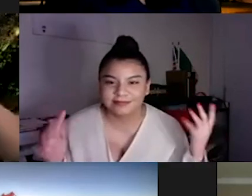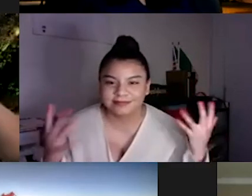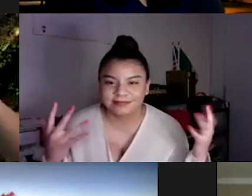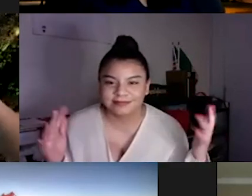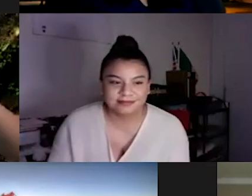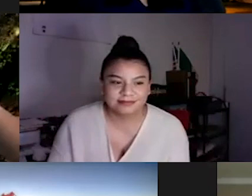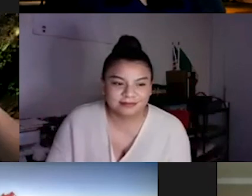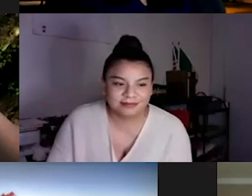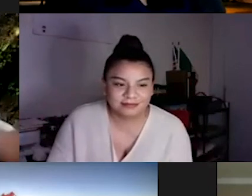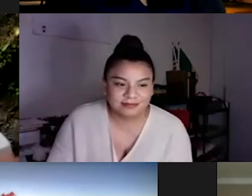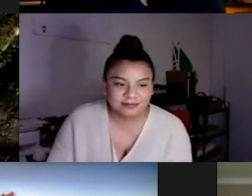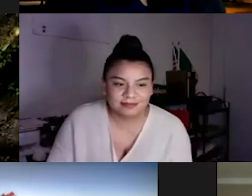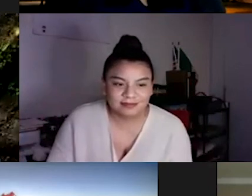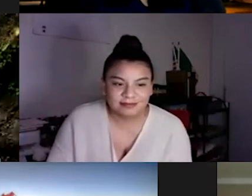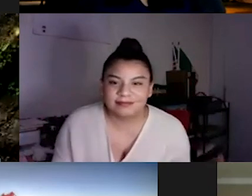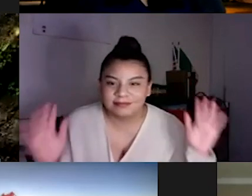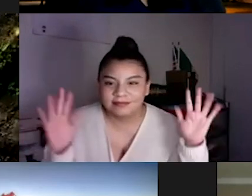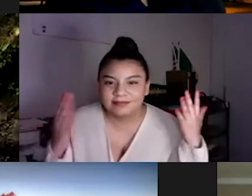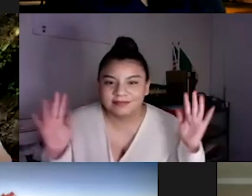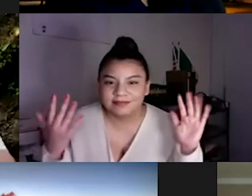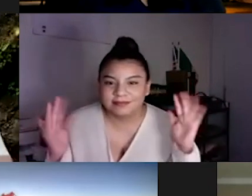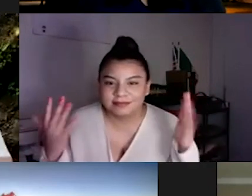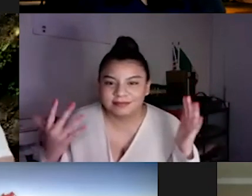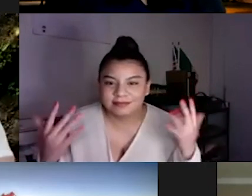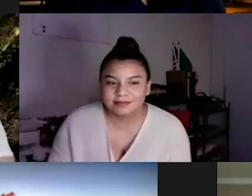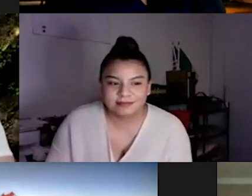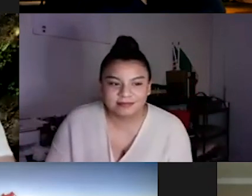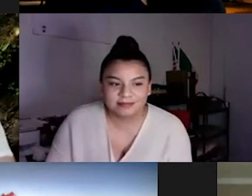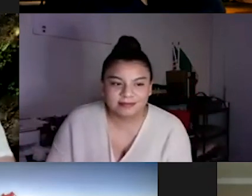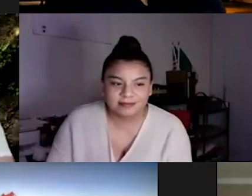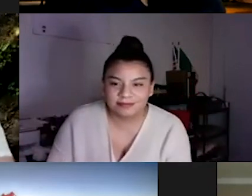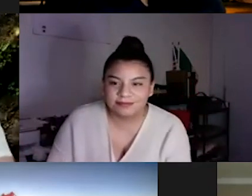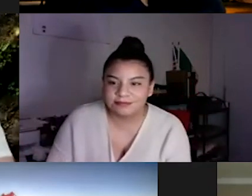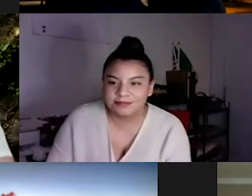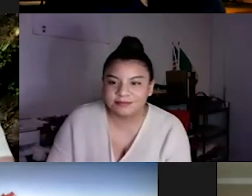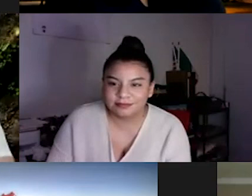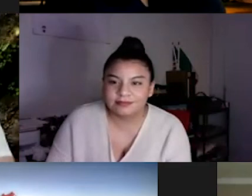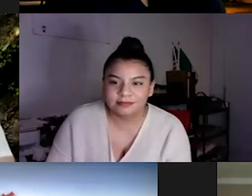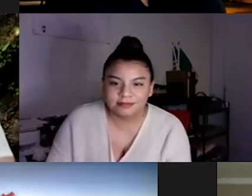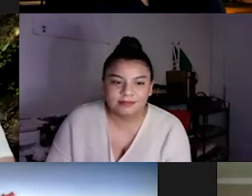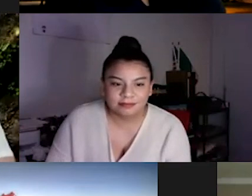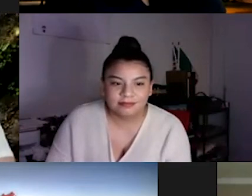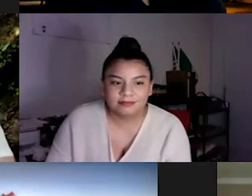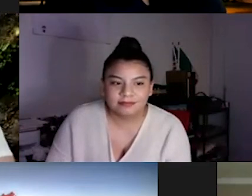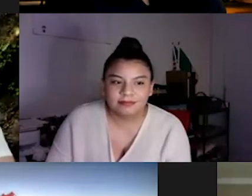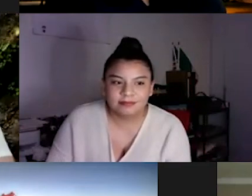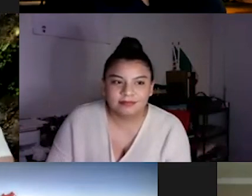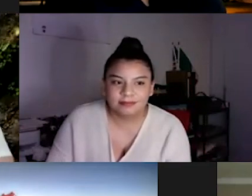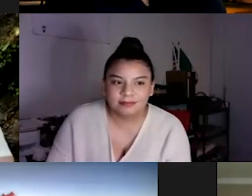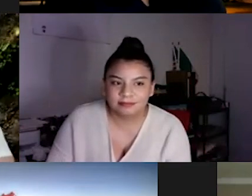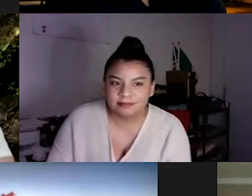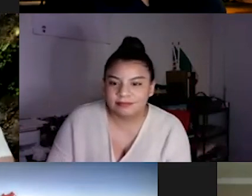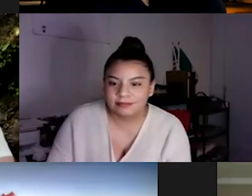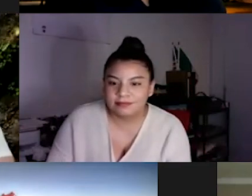Alex, thank you so much for those words. It really, the purpose piece El propósito, what you